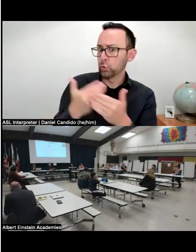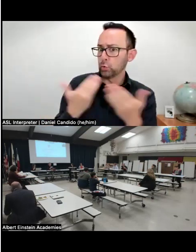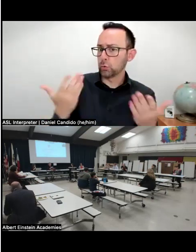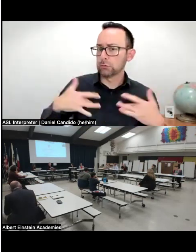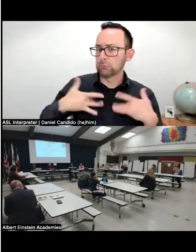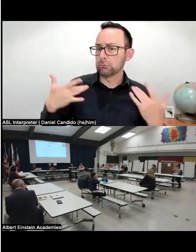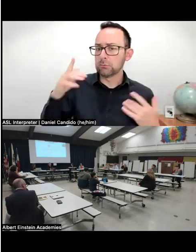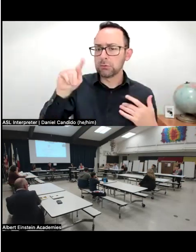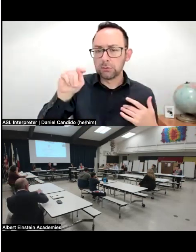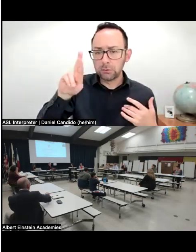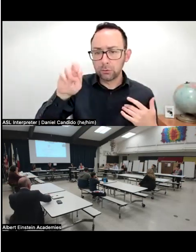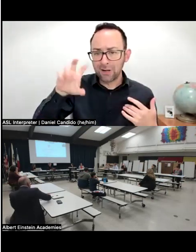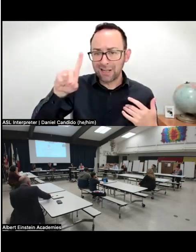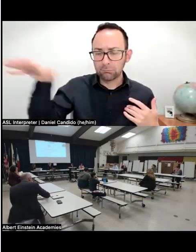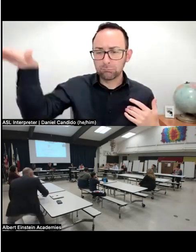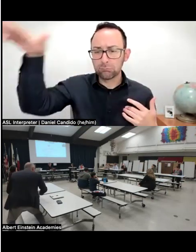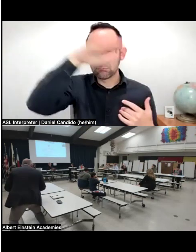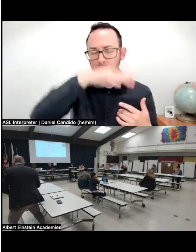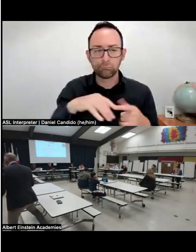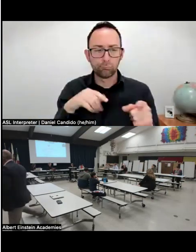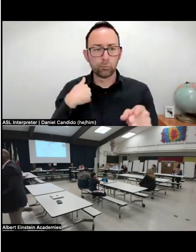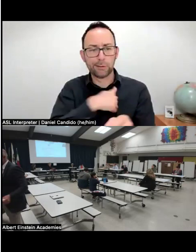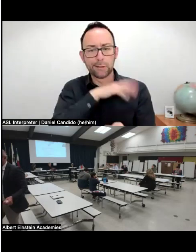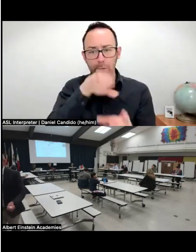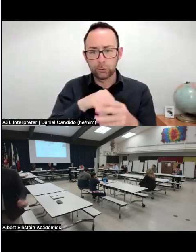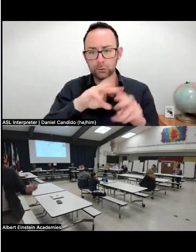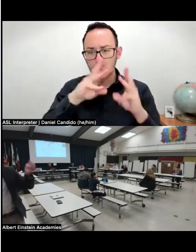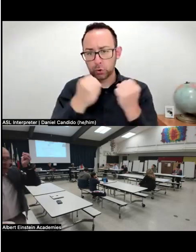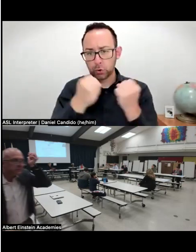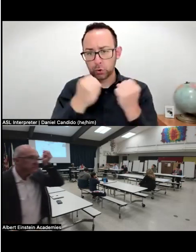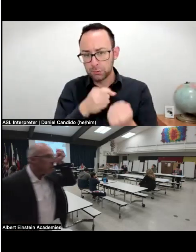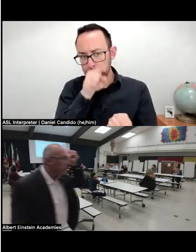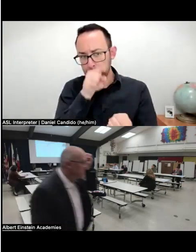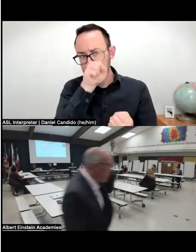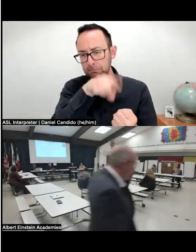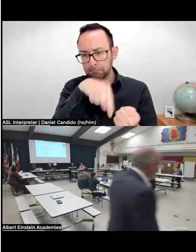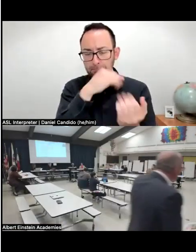we included the workshop trends and input from?